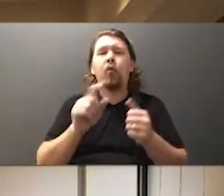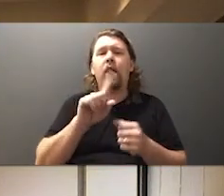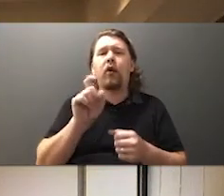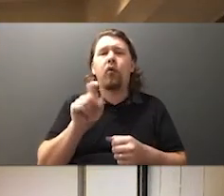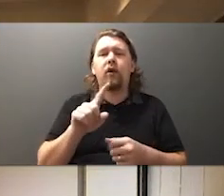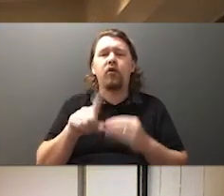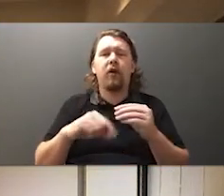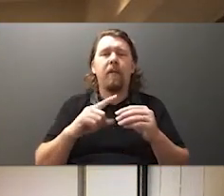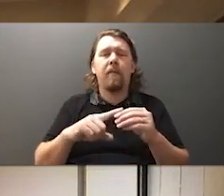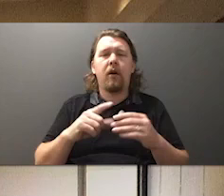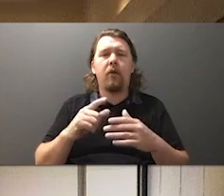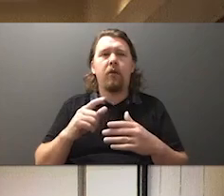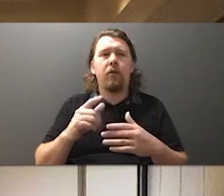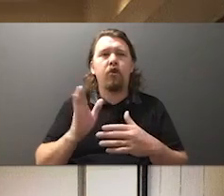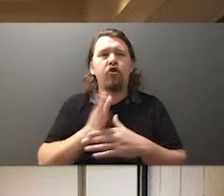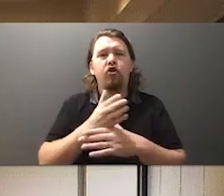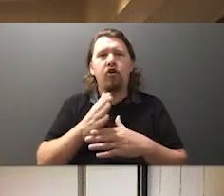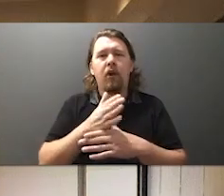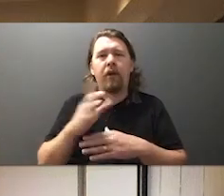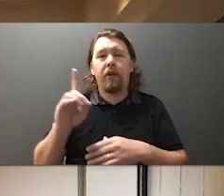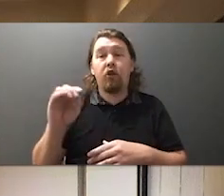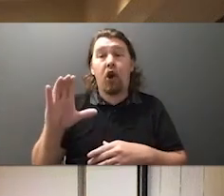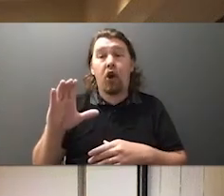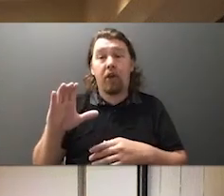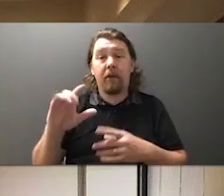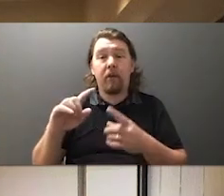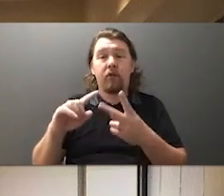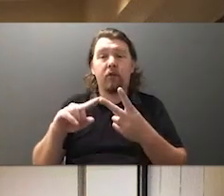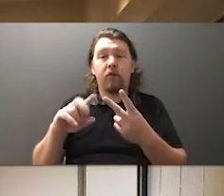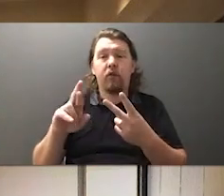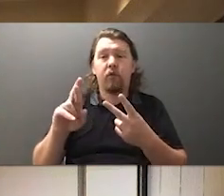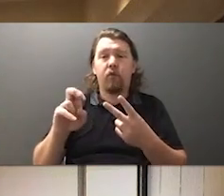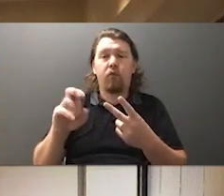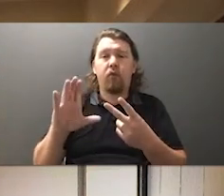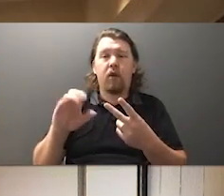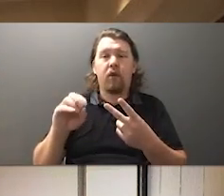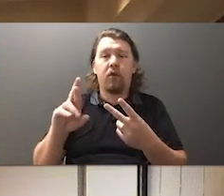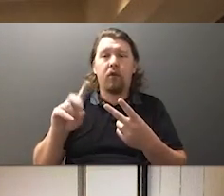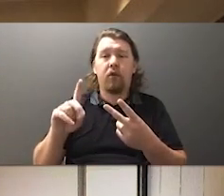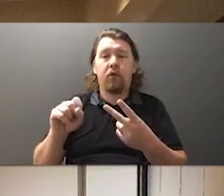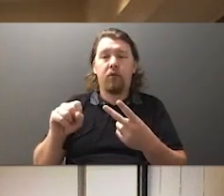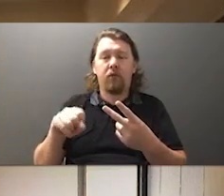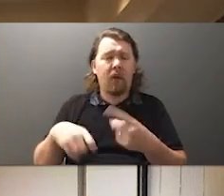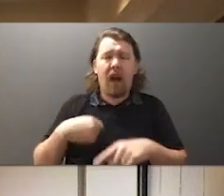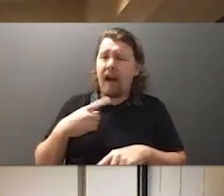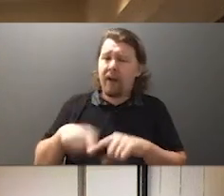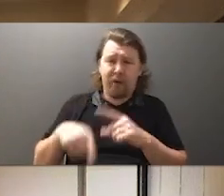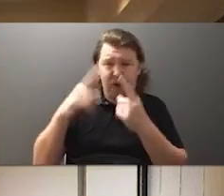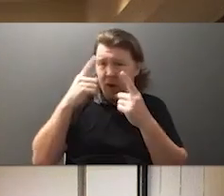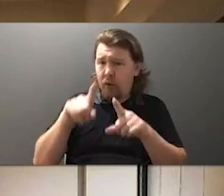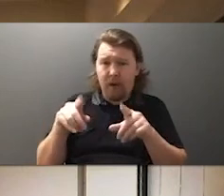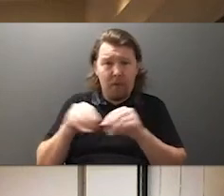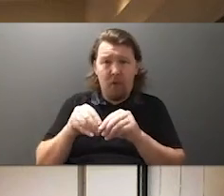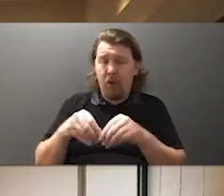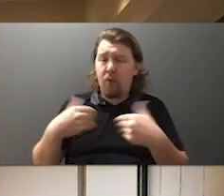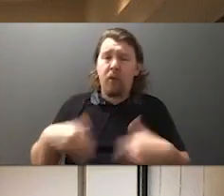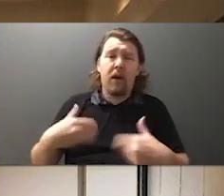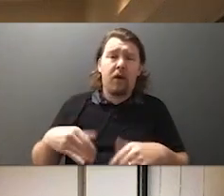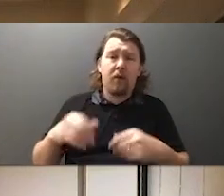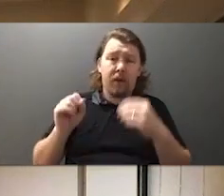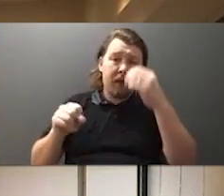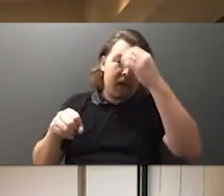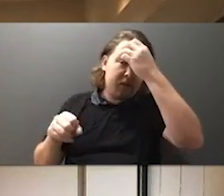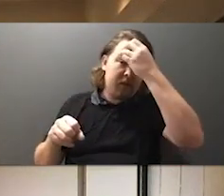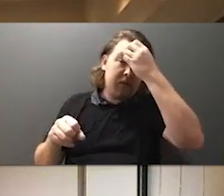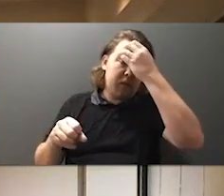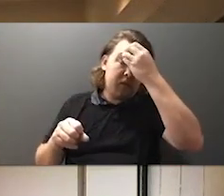here. Just a quick question about sharing documents and records, and I also couldn't agree with you more about